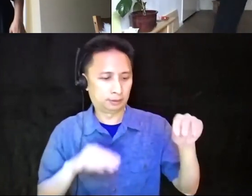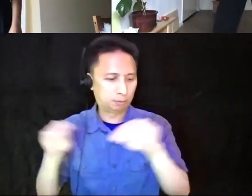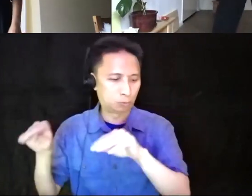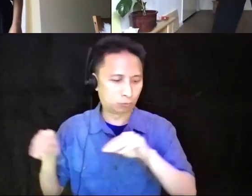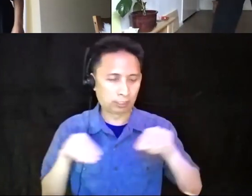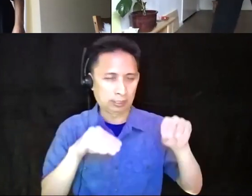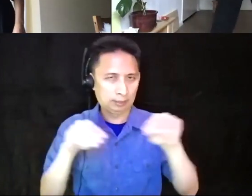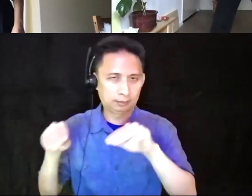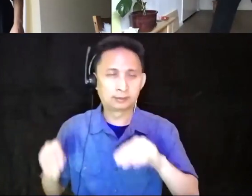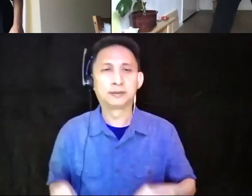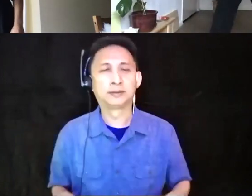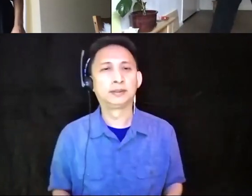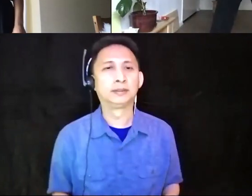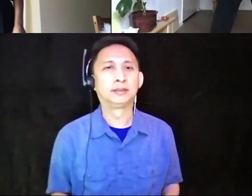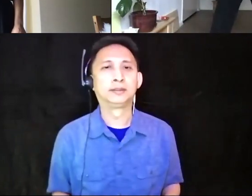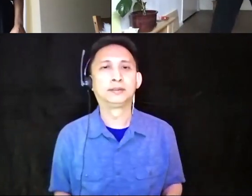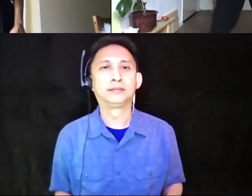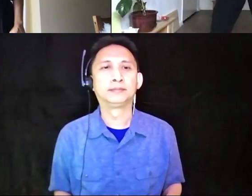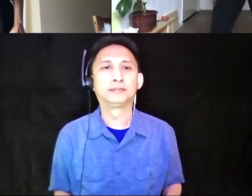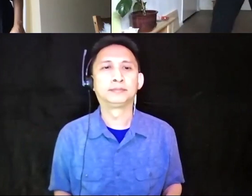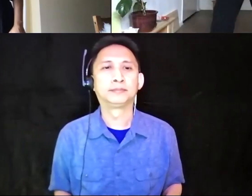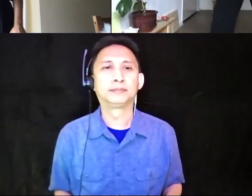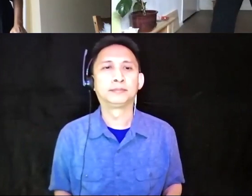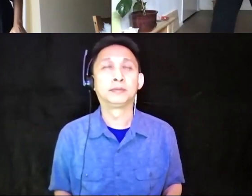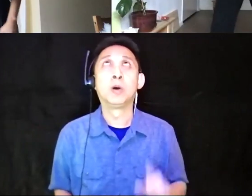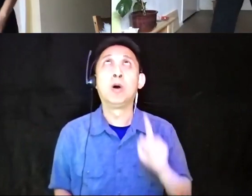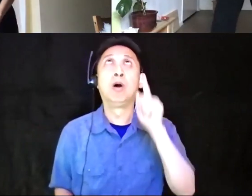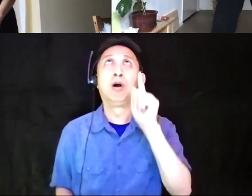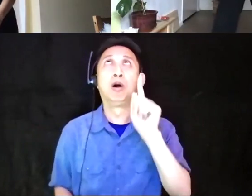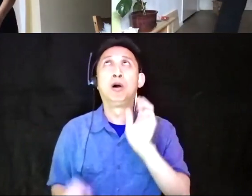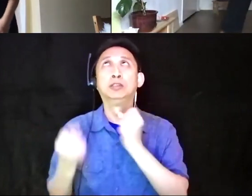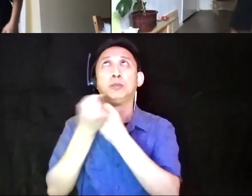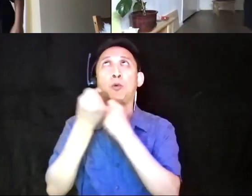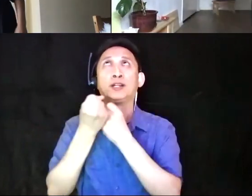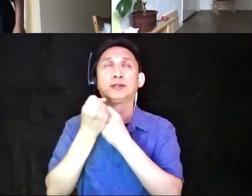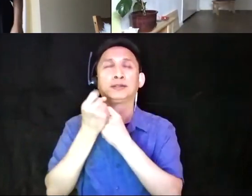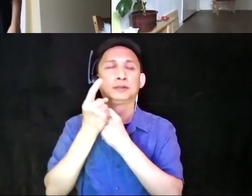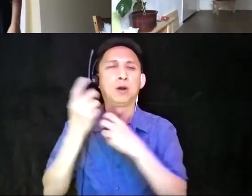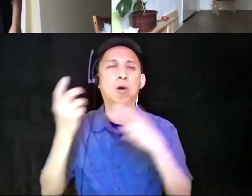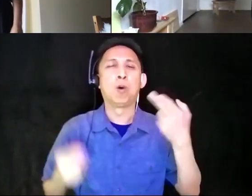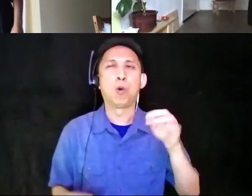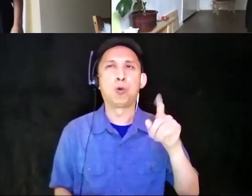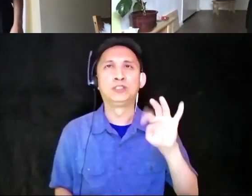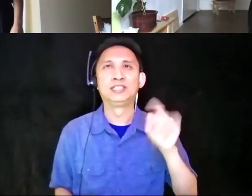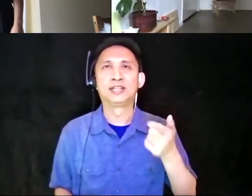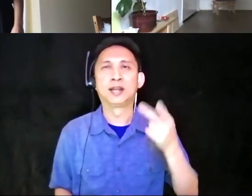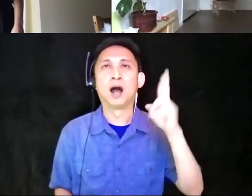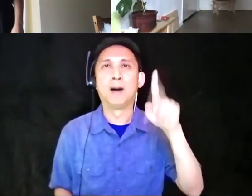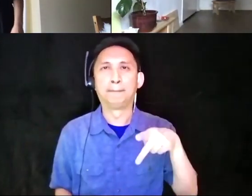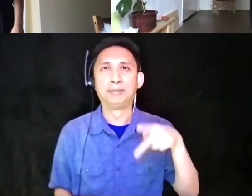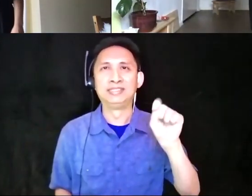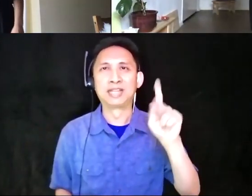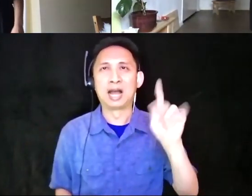arms, holding up the sky is the spine.